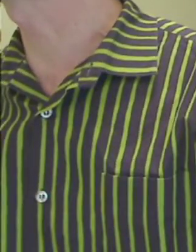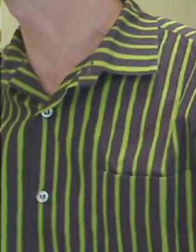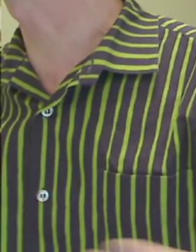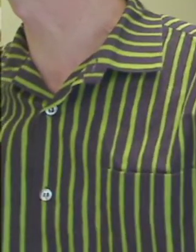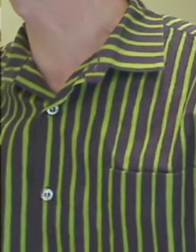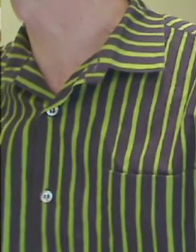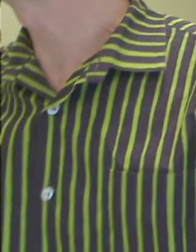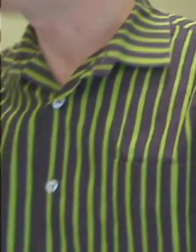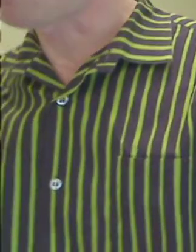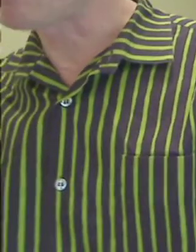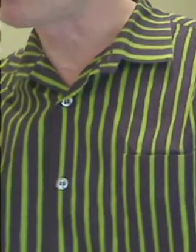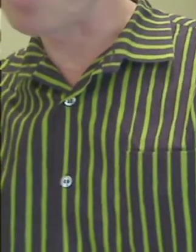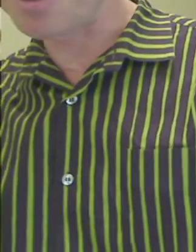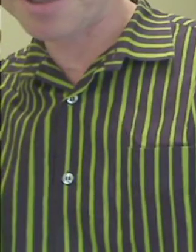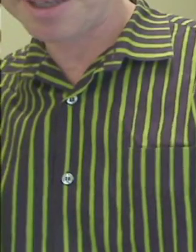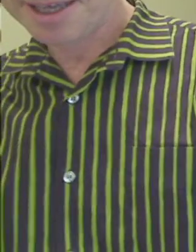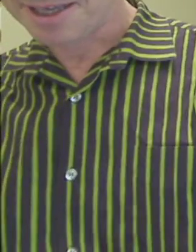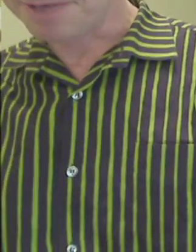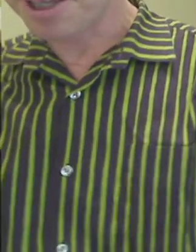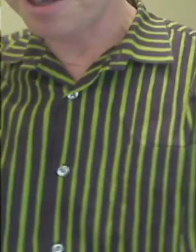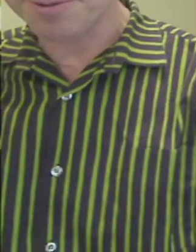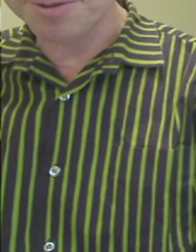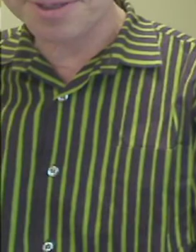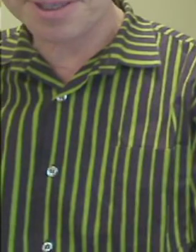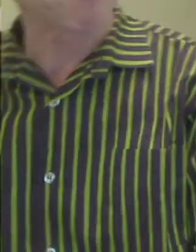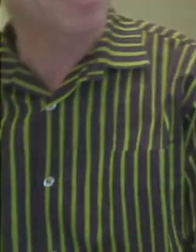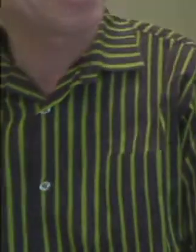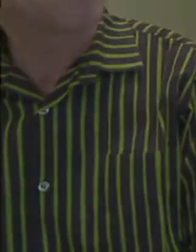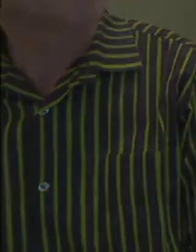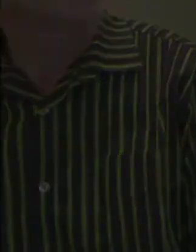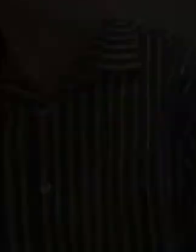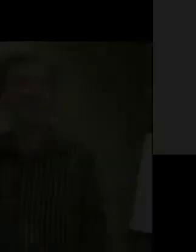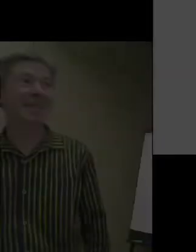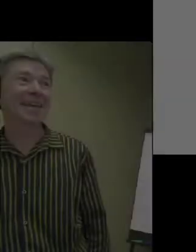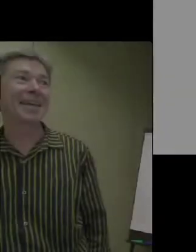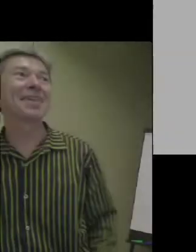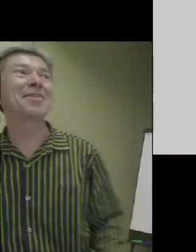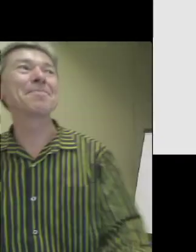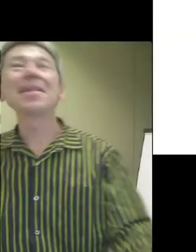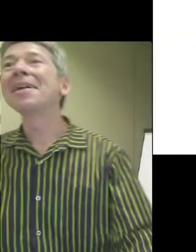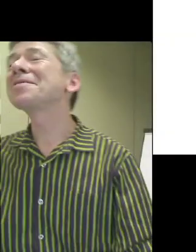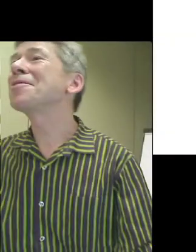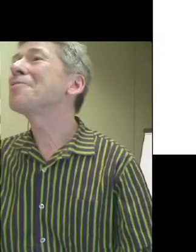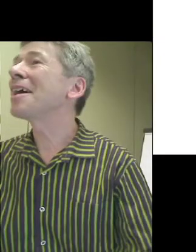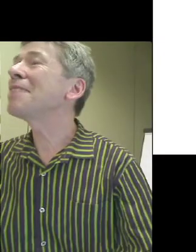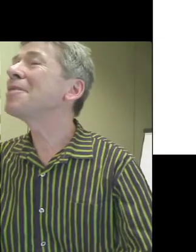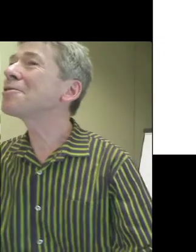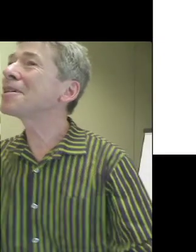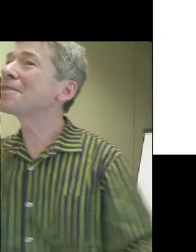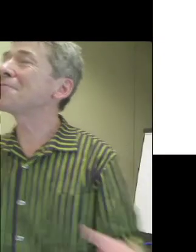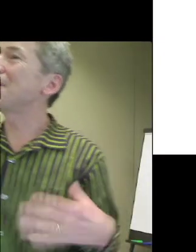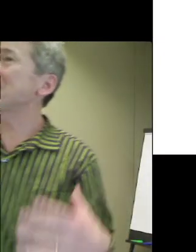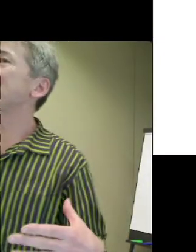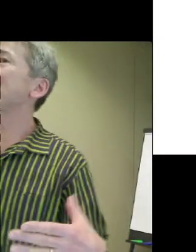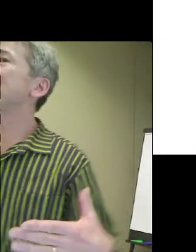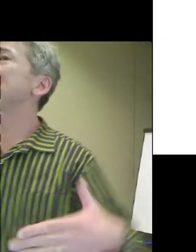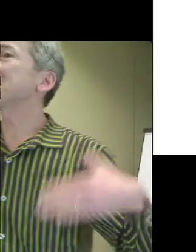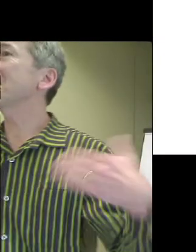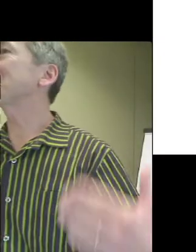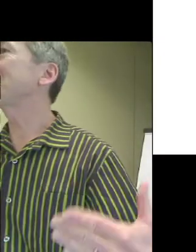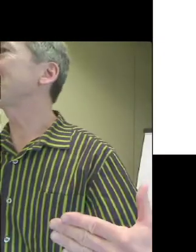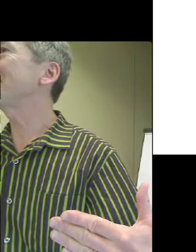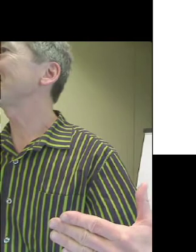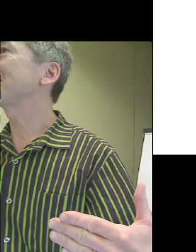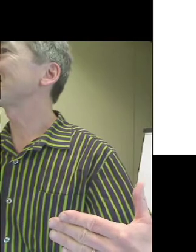to connect across boundaries, and we shall soon see why. So I'll be talking to you about three